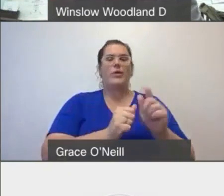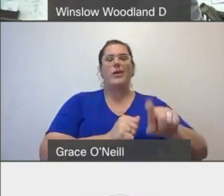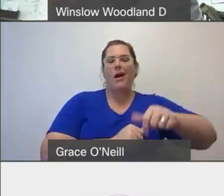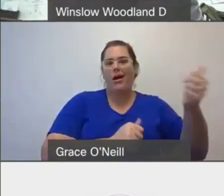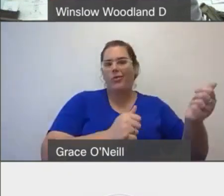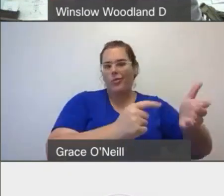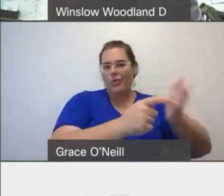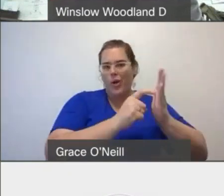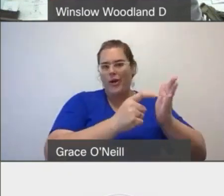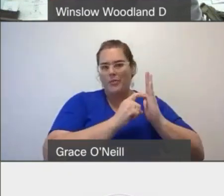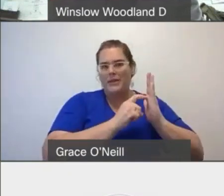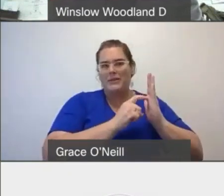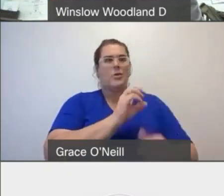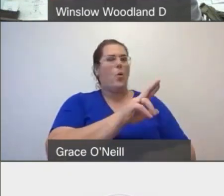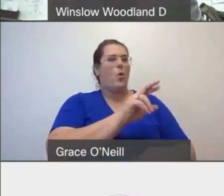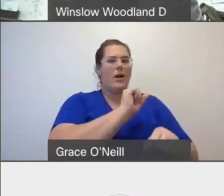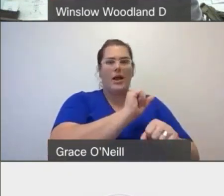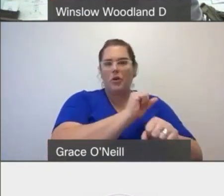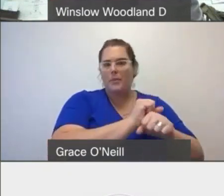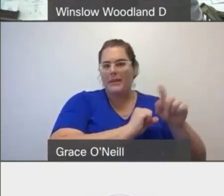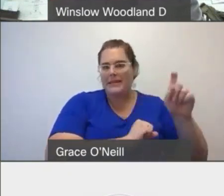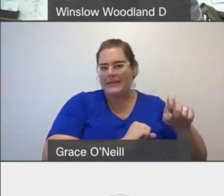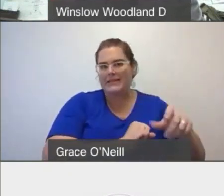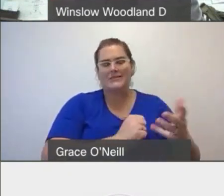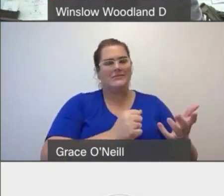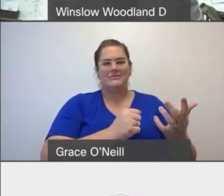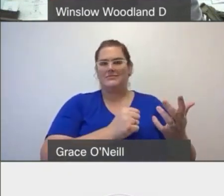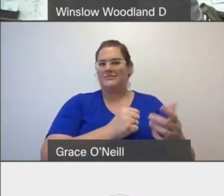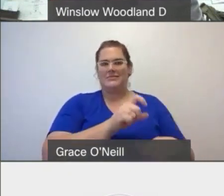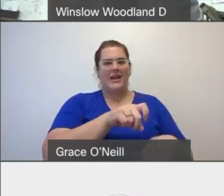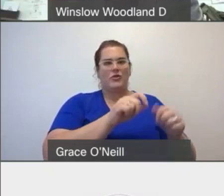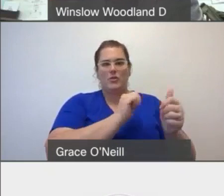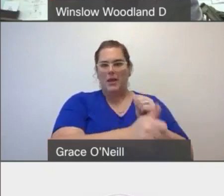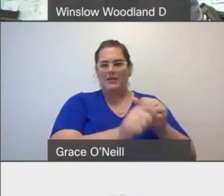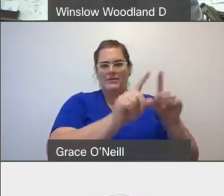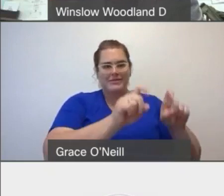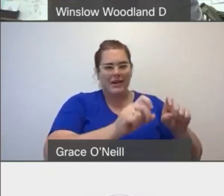of employment requirements that they had. So